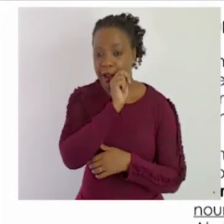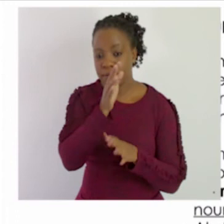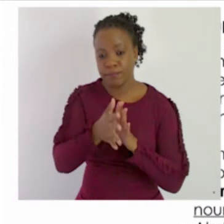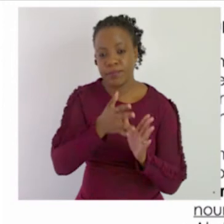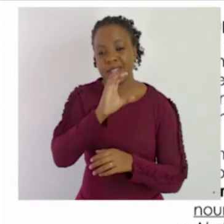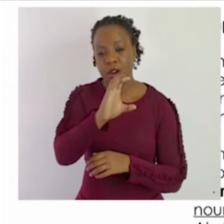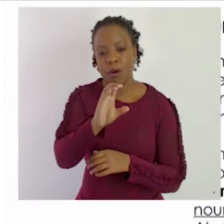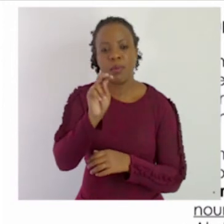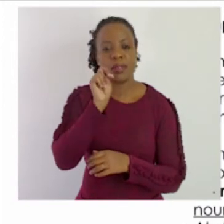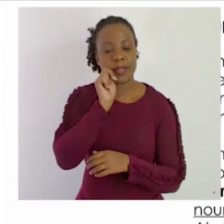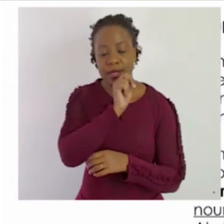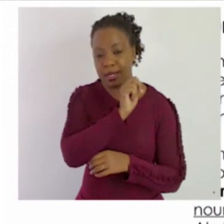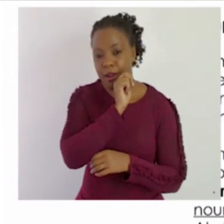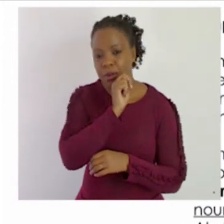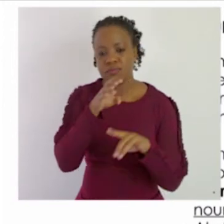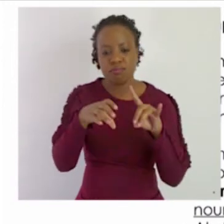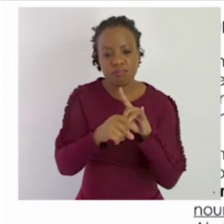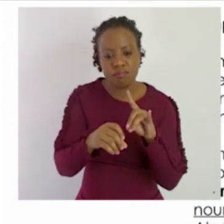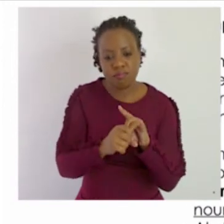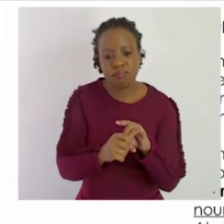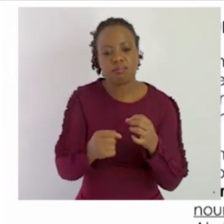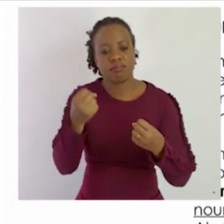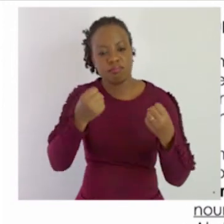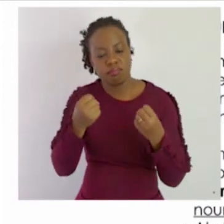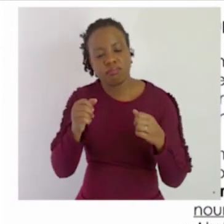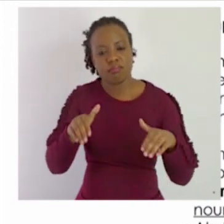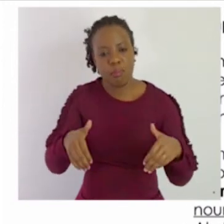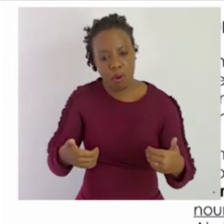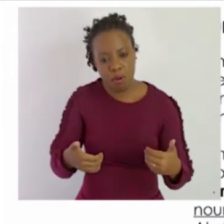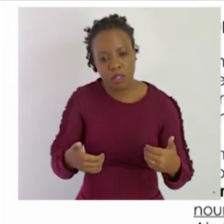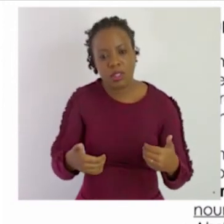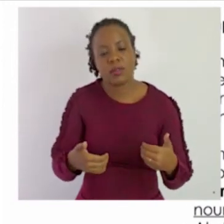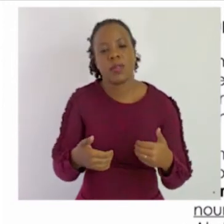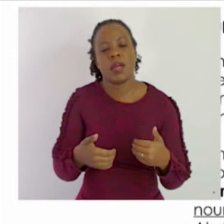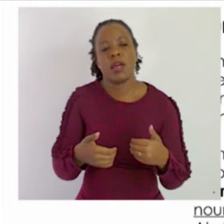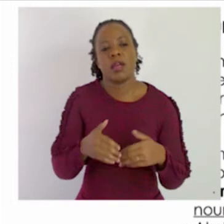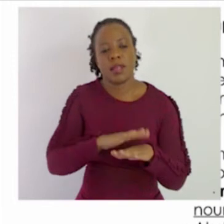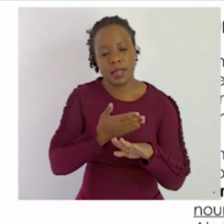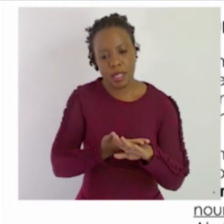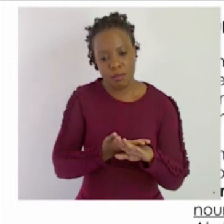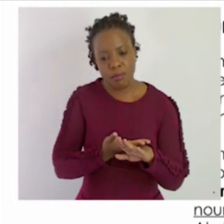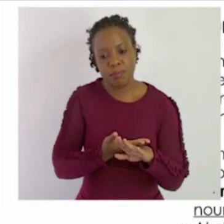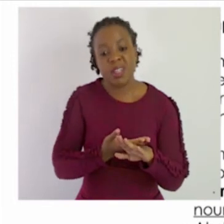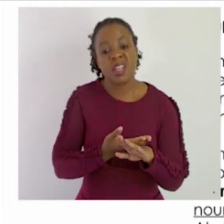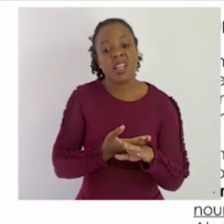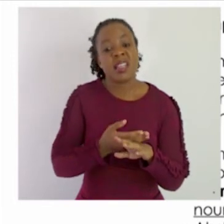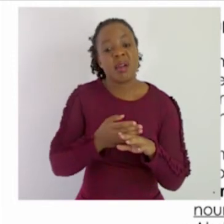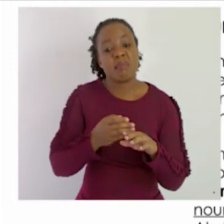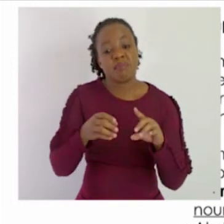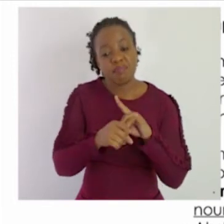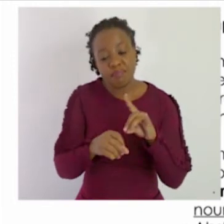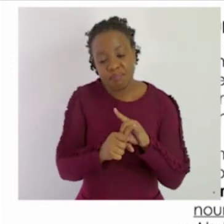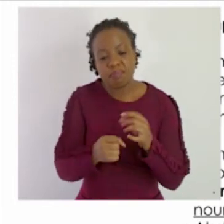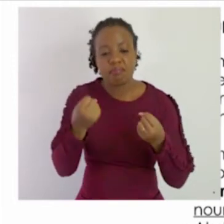etc. because they can be seen or touched. So these are common nouns. Remember last week